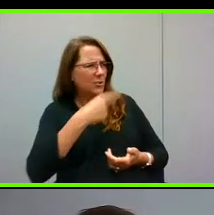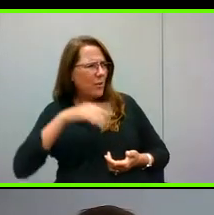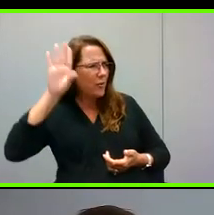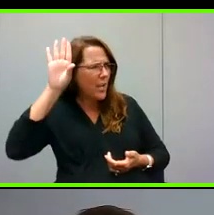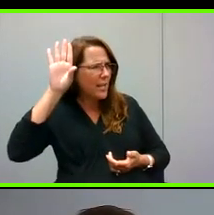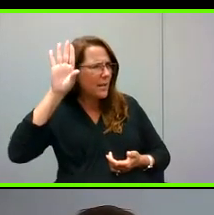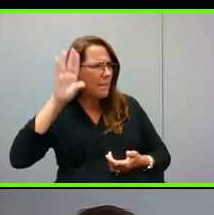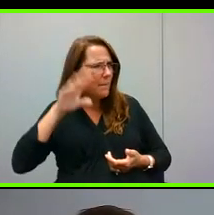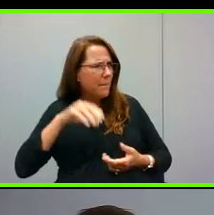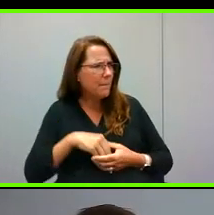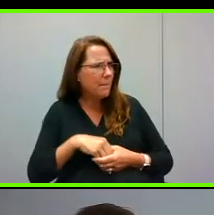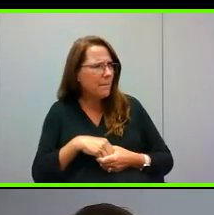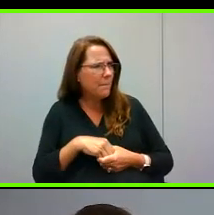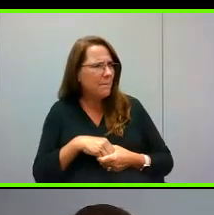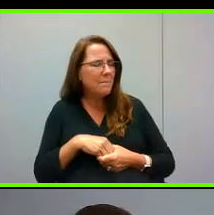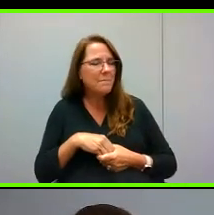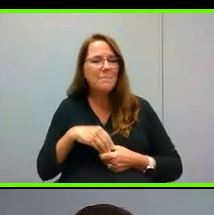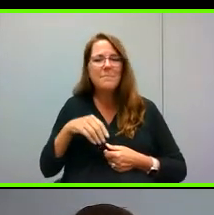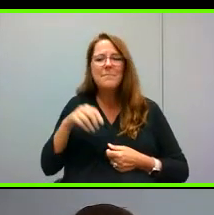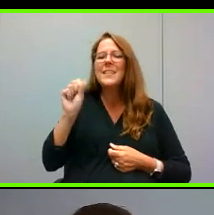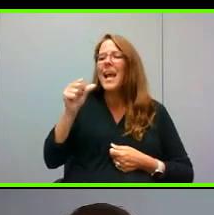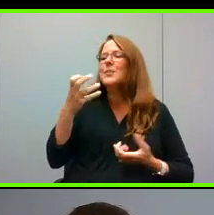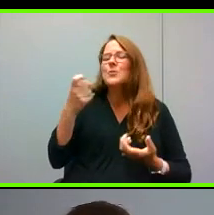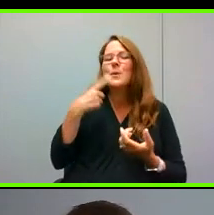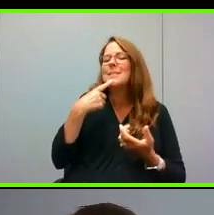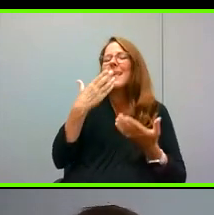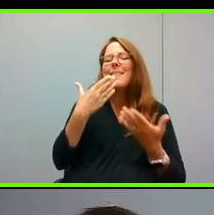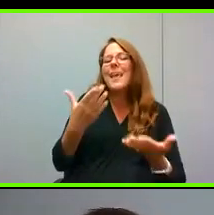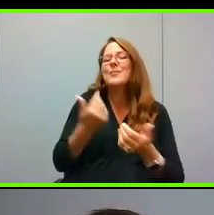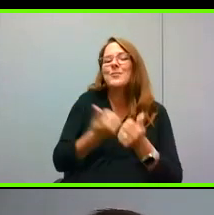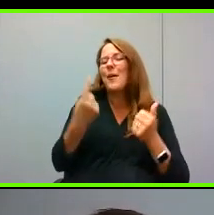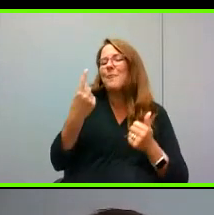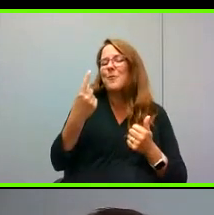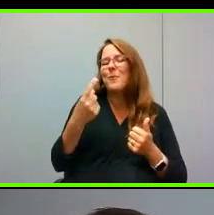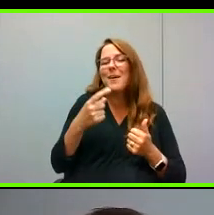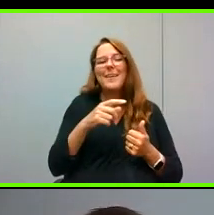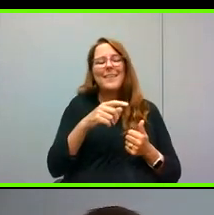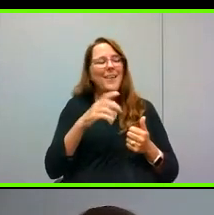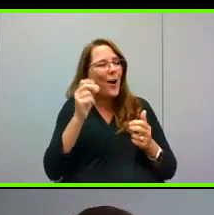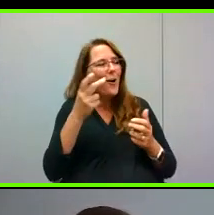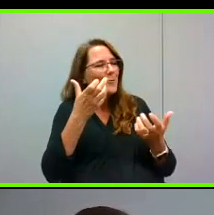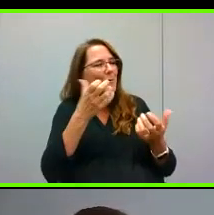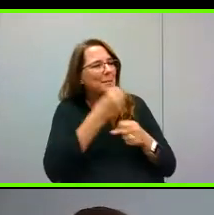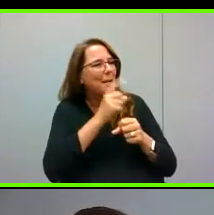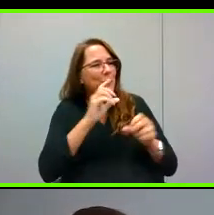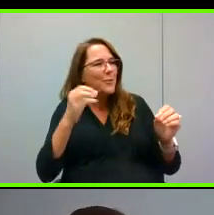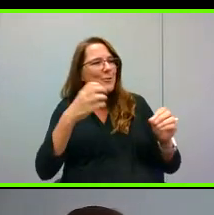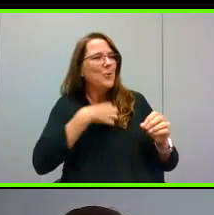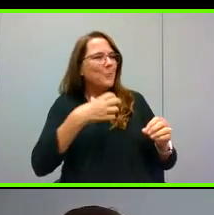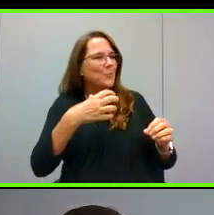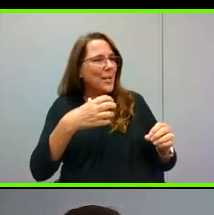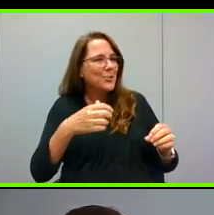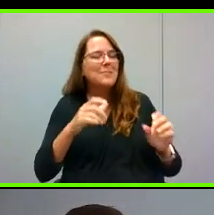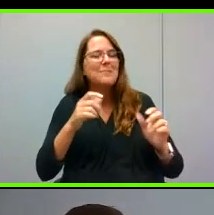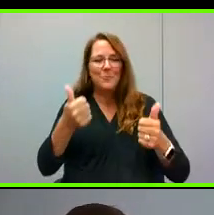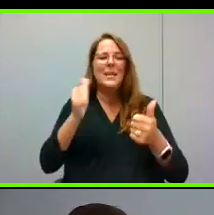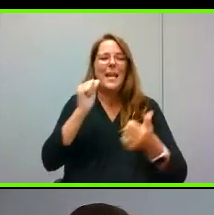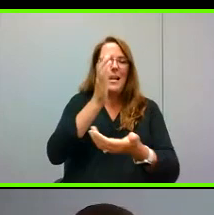up? No, I just want to say thanks, everybody. Oh, okay, just want to make sure there's no objections, we